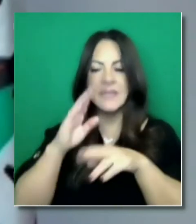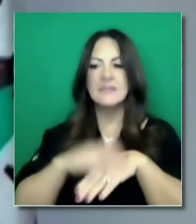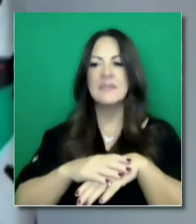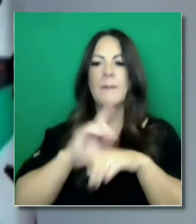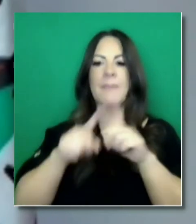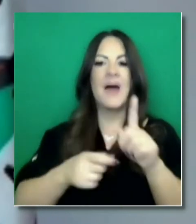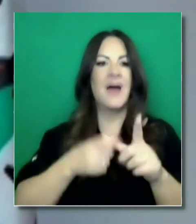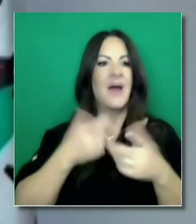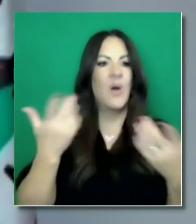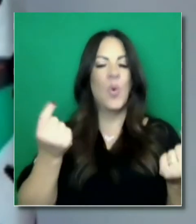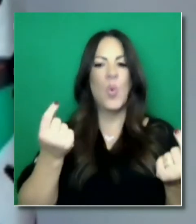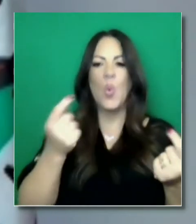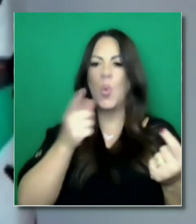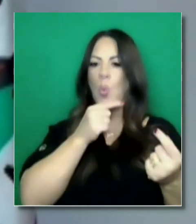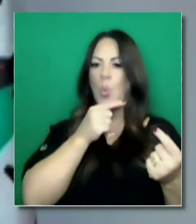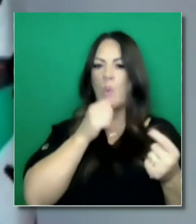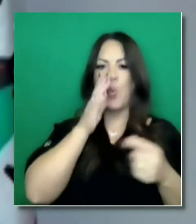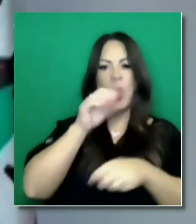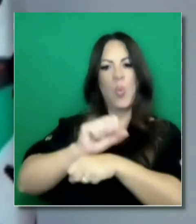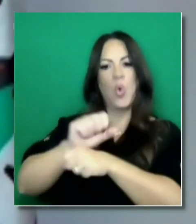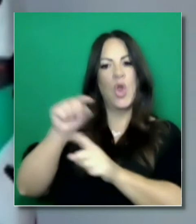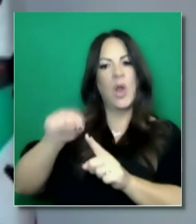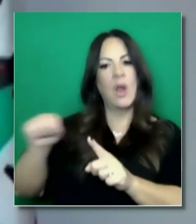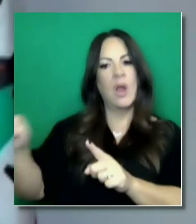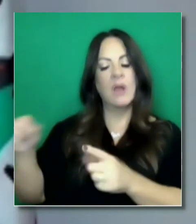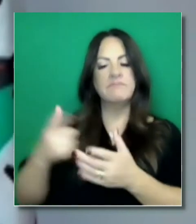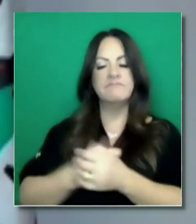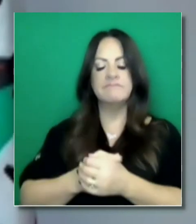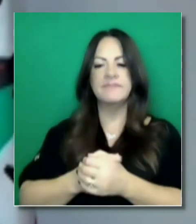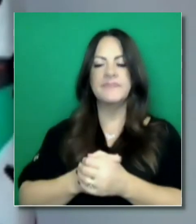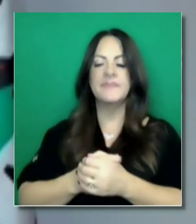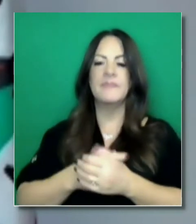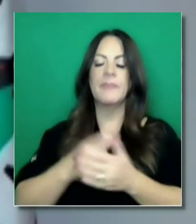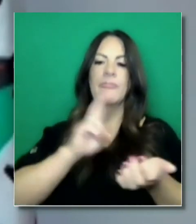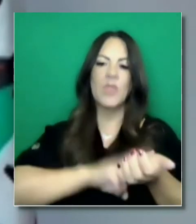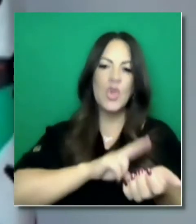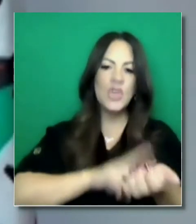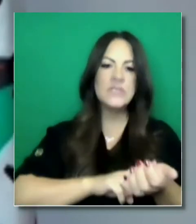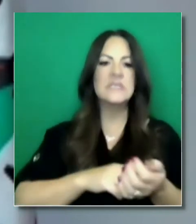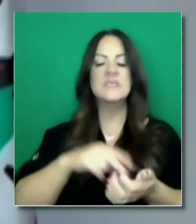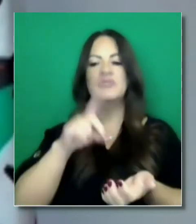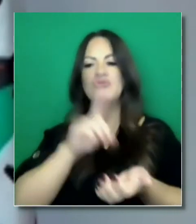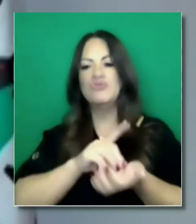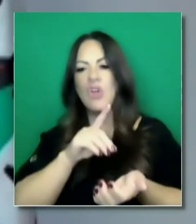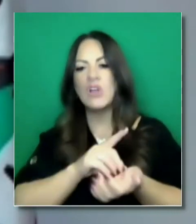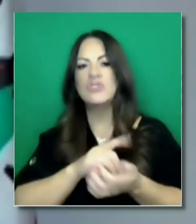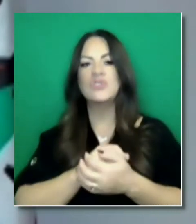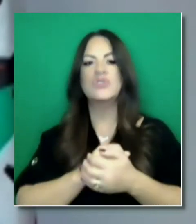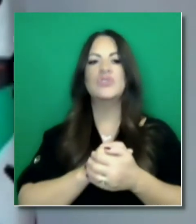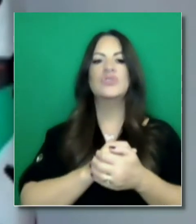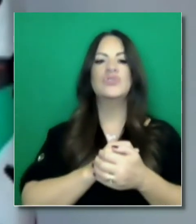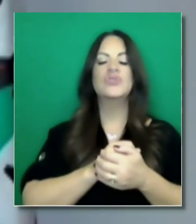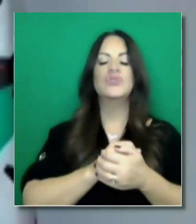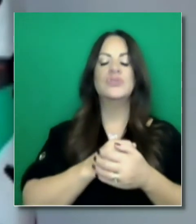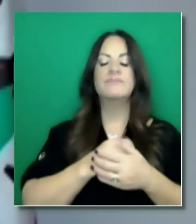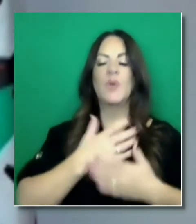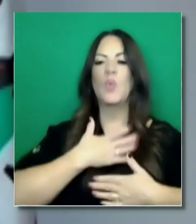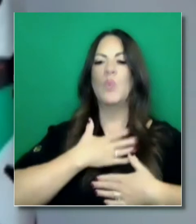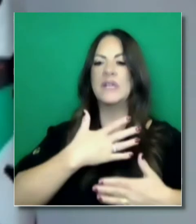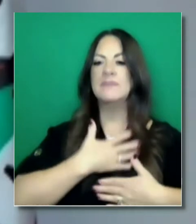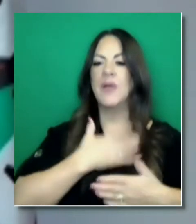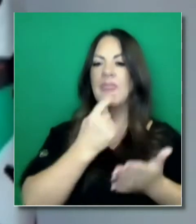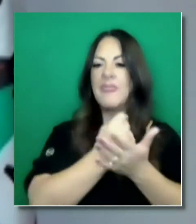have the staff, either through registry and traveling staff, nurses and physicians and other providers, respiratory